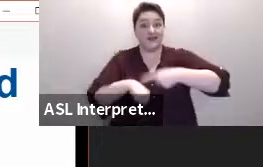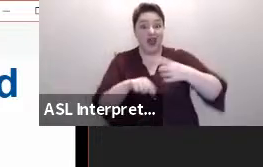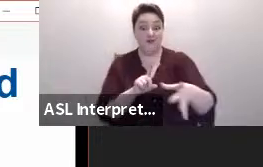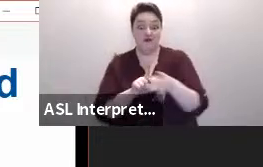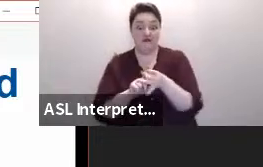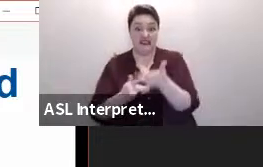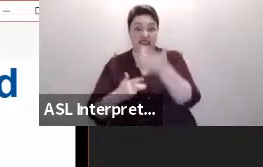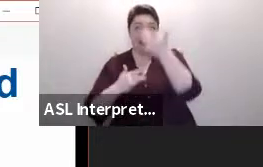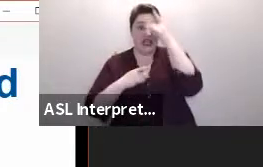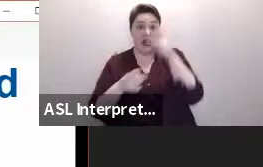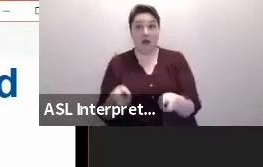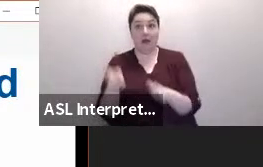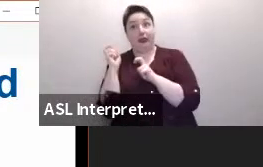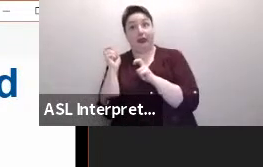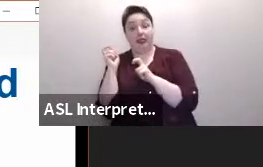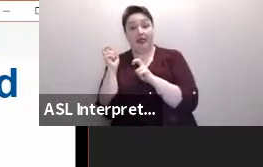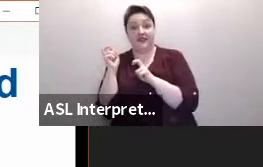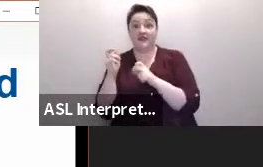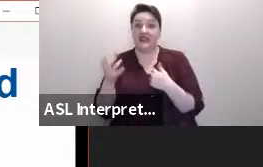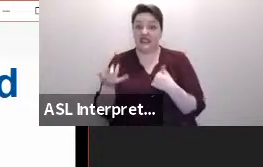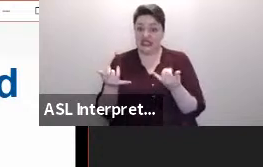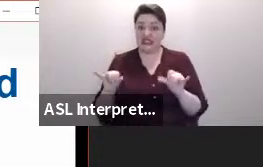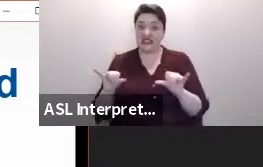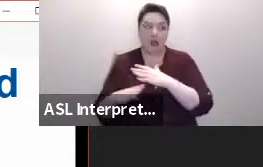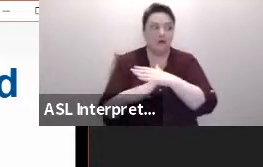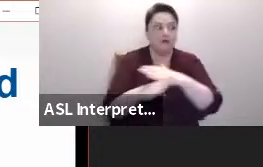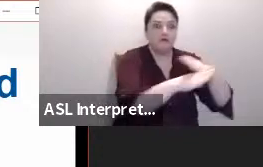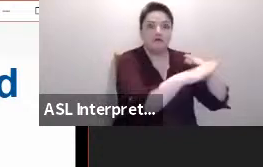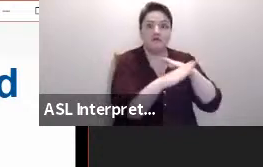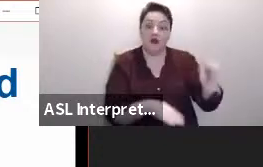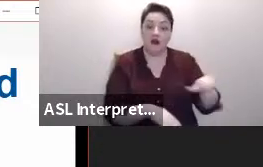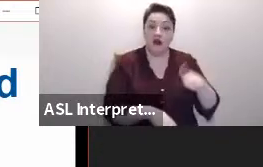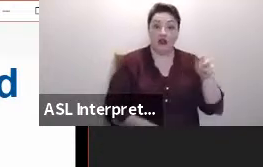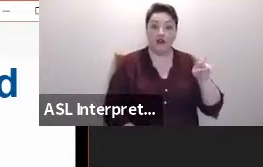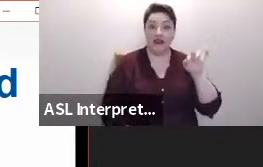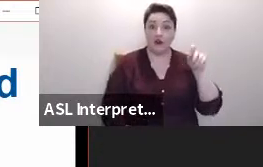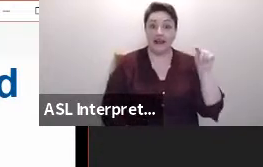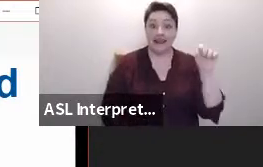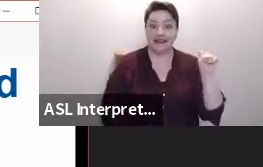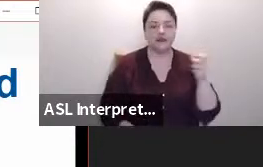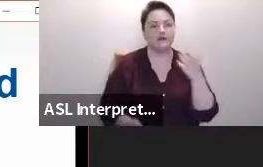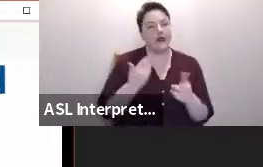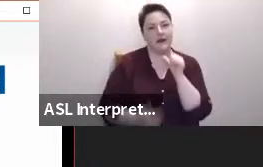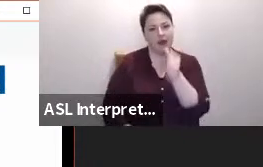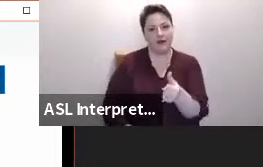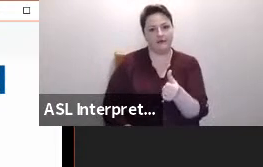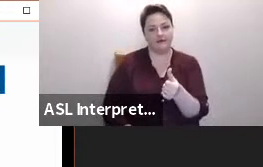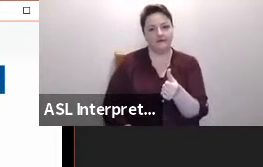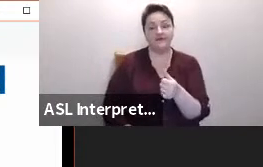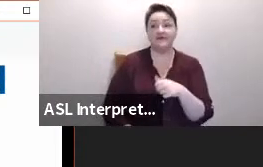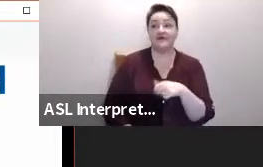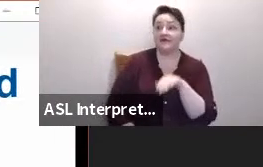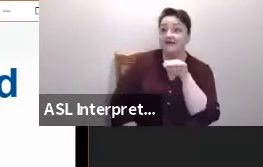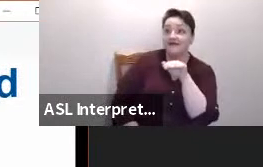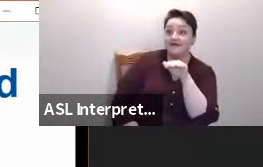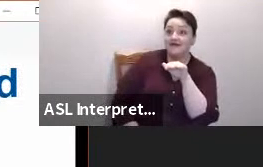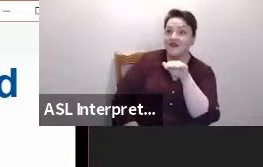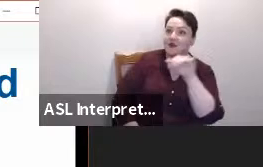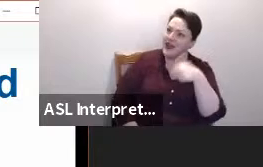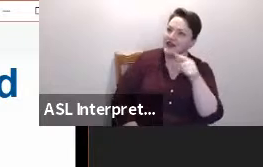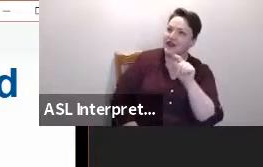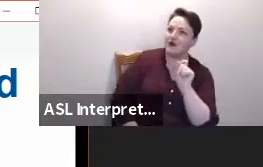may not provide the same immunity against other variants. Dr. Dubey? Yes. We have